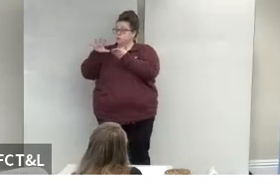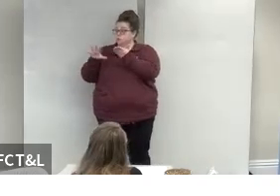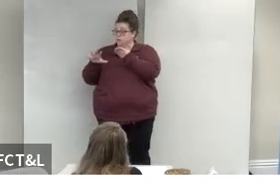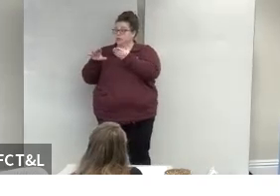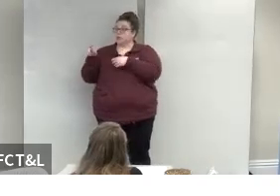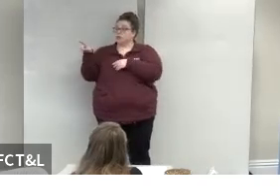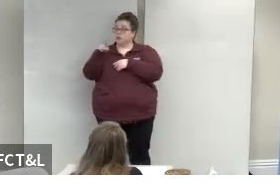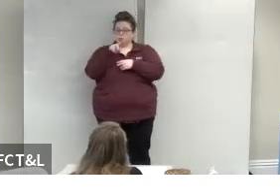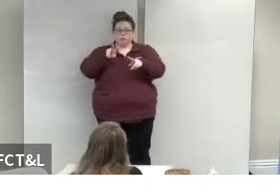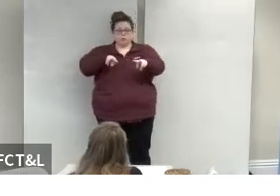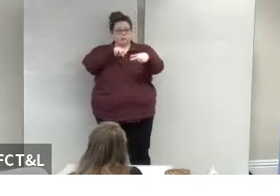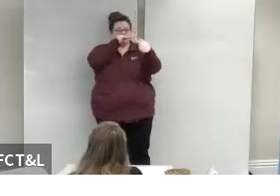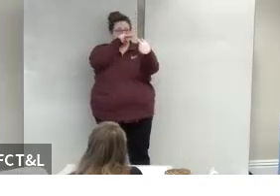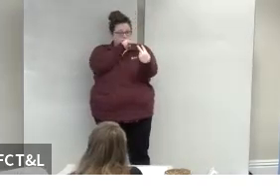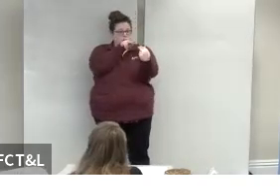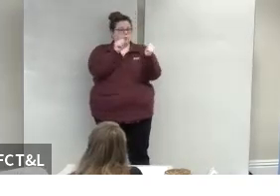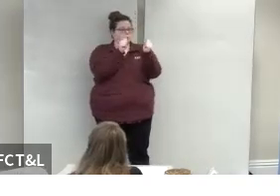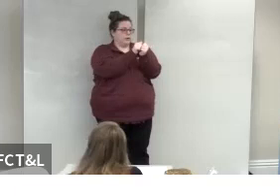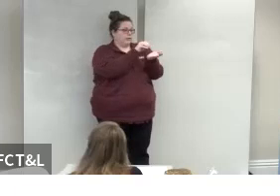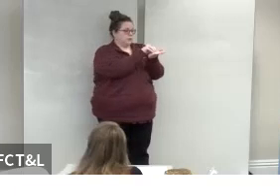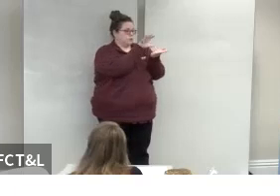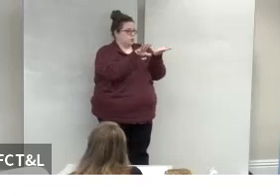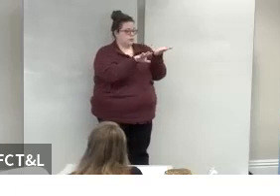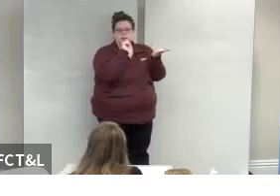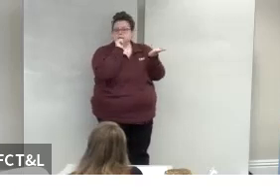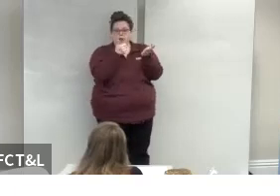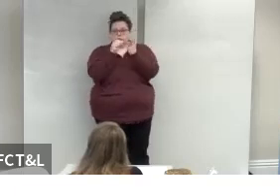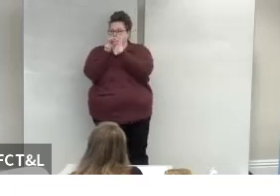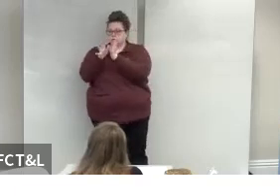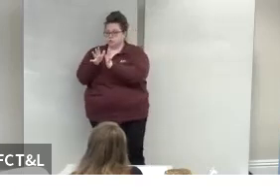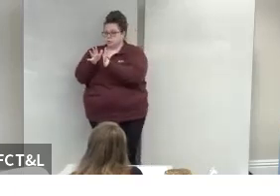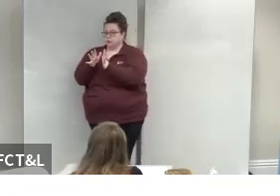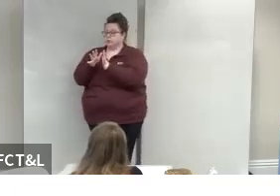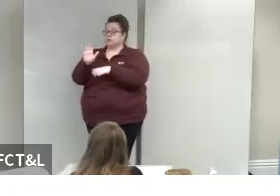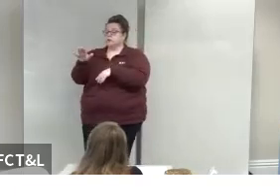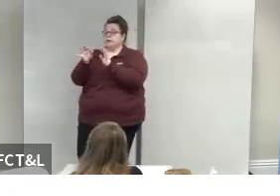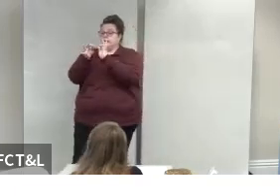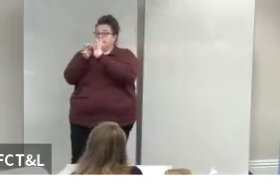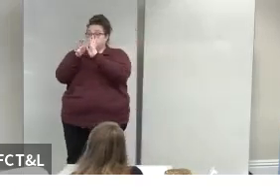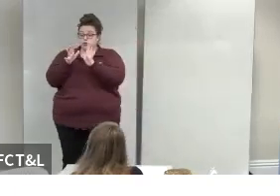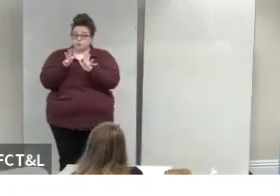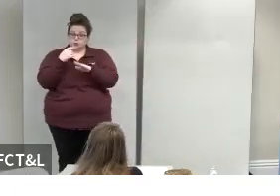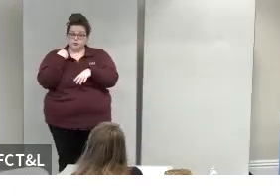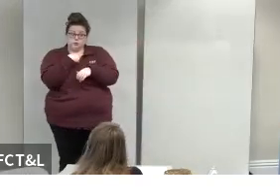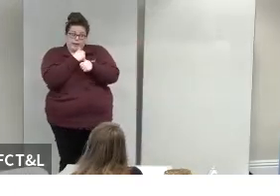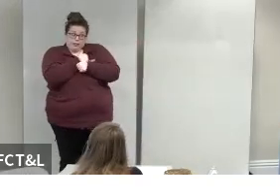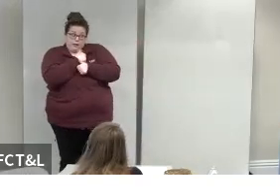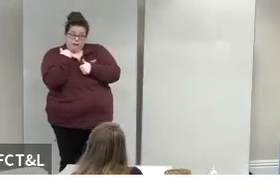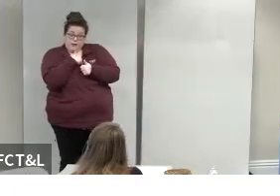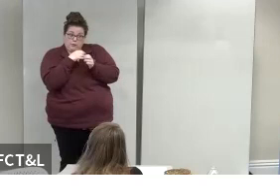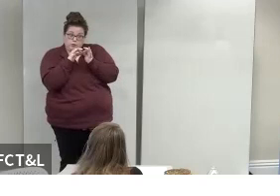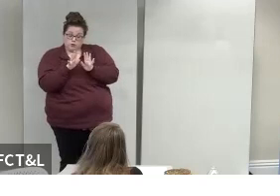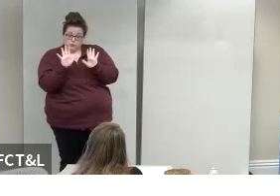And you've mentioned this, make sure that you're facing the student, that there is a direct sight line to the student, not the interpreter. Now,